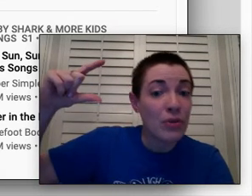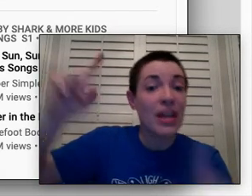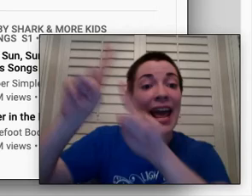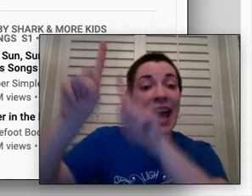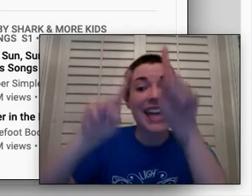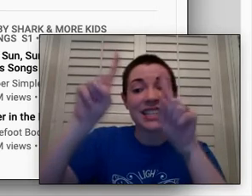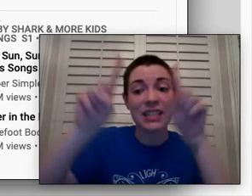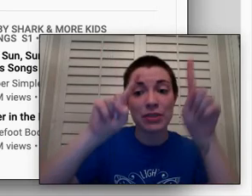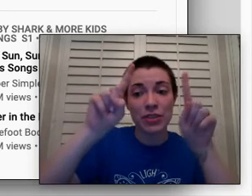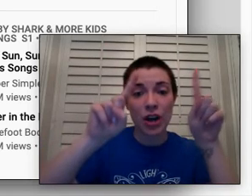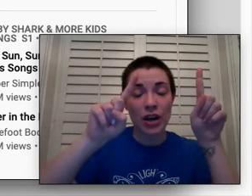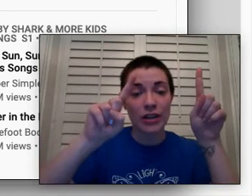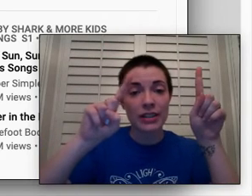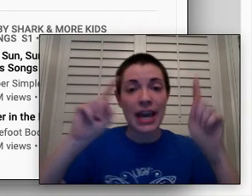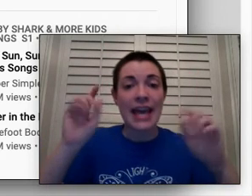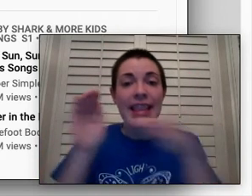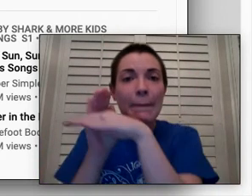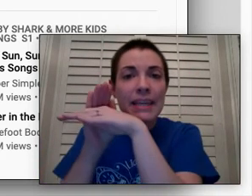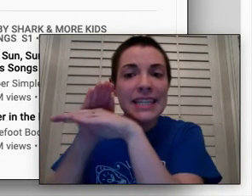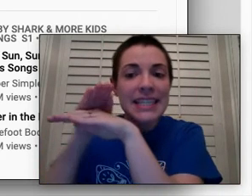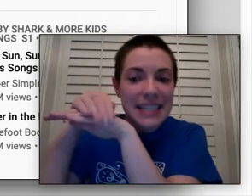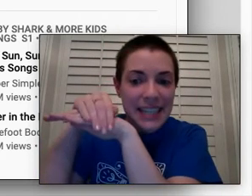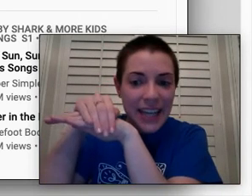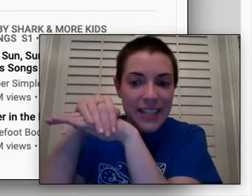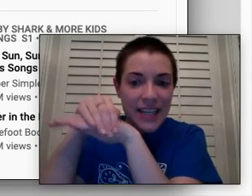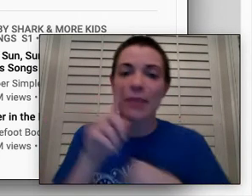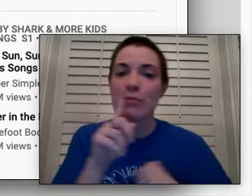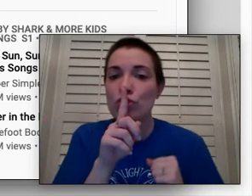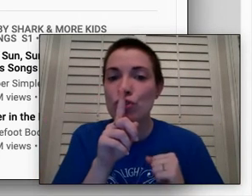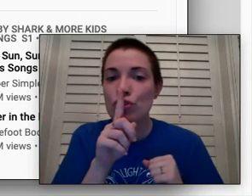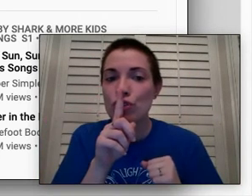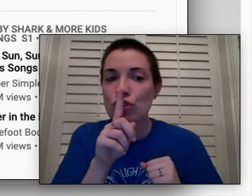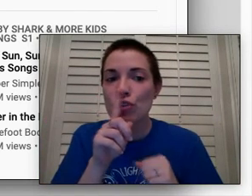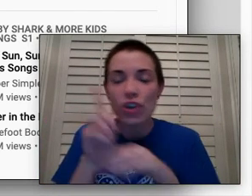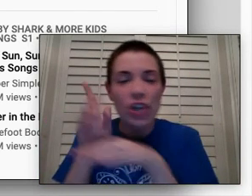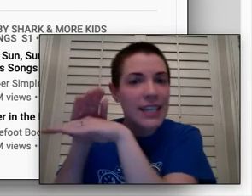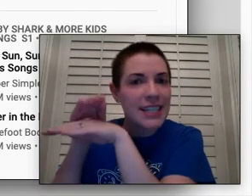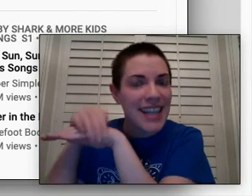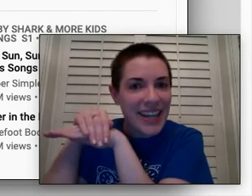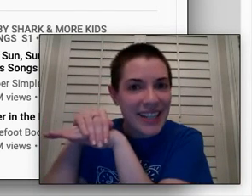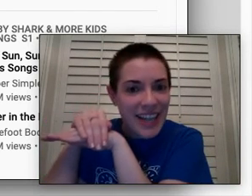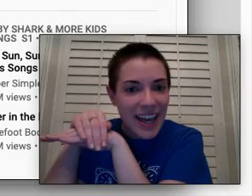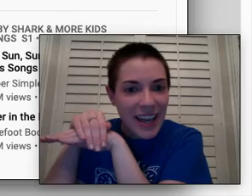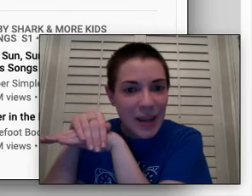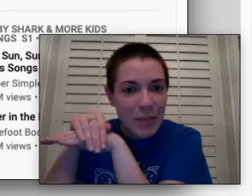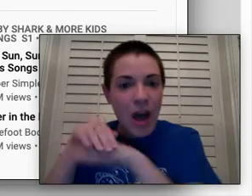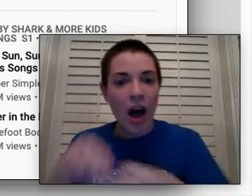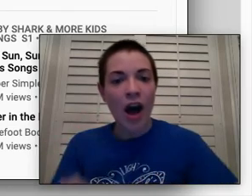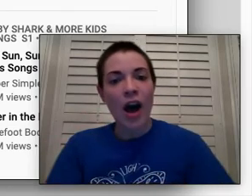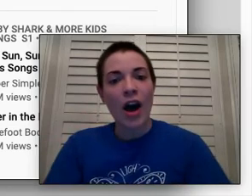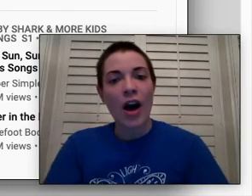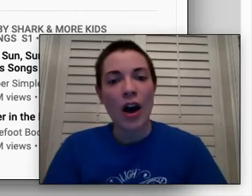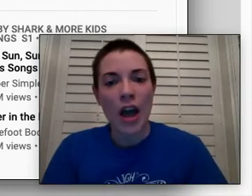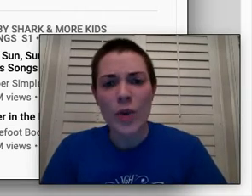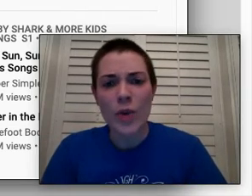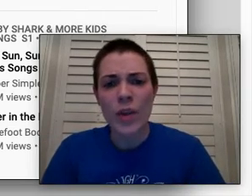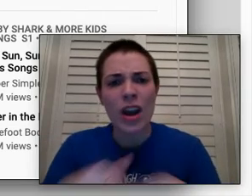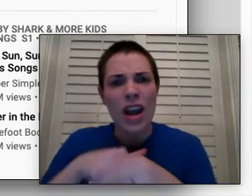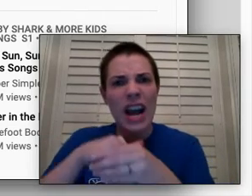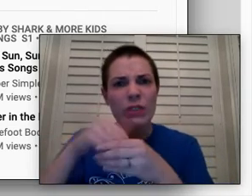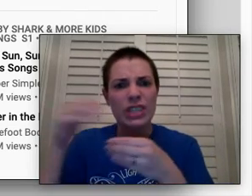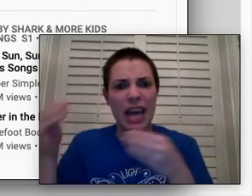moon and some stars. That means it's nighttime. Shh, it's nighttime. And